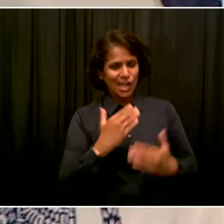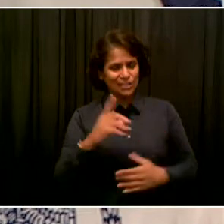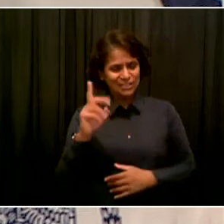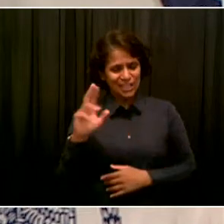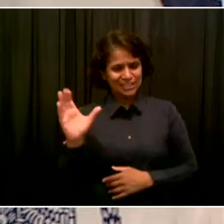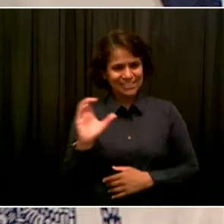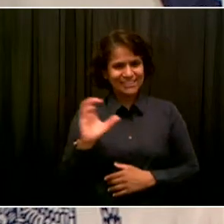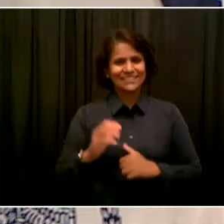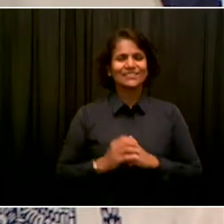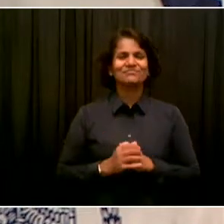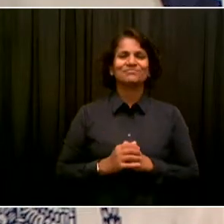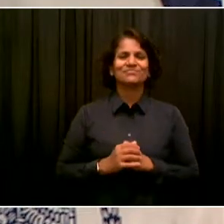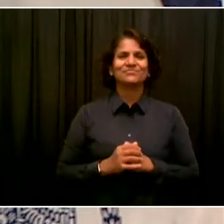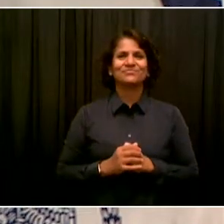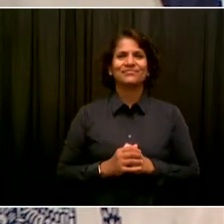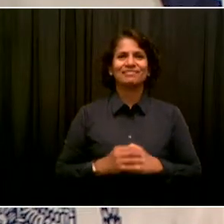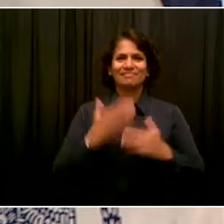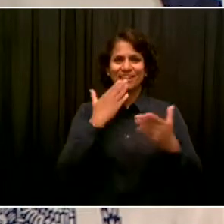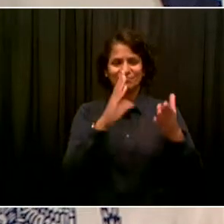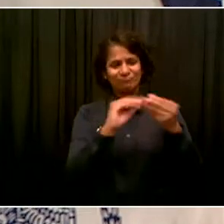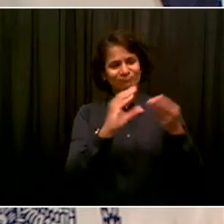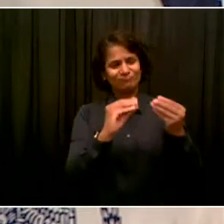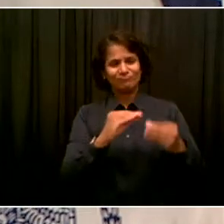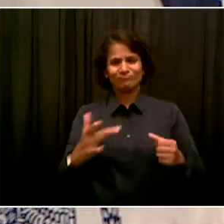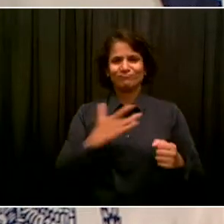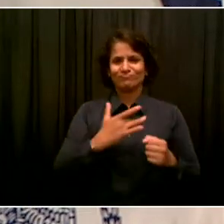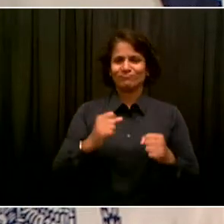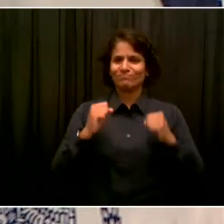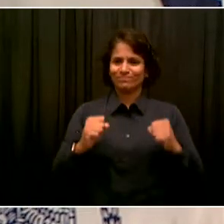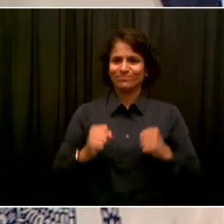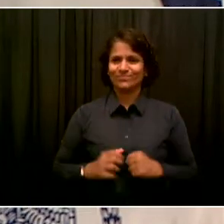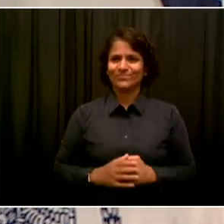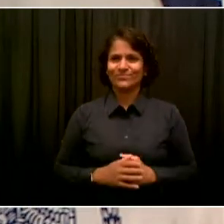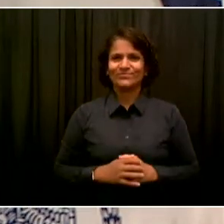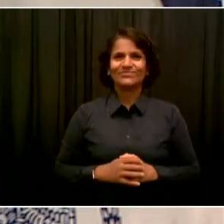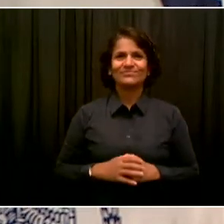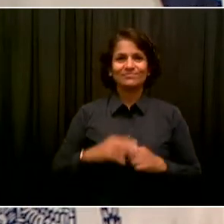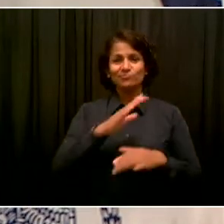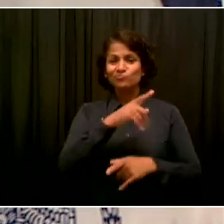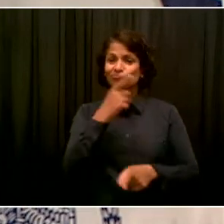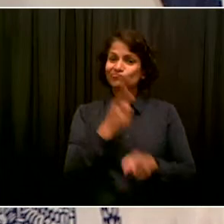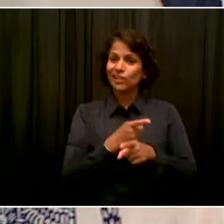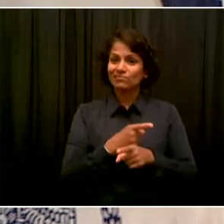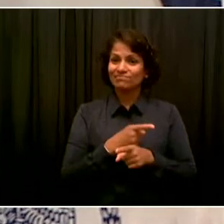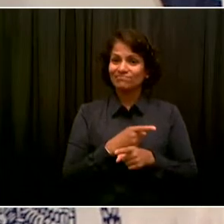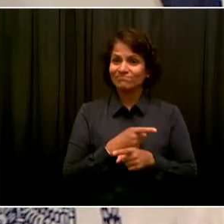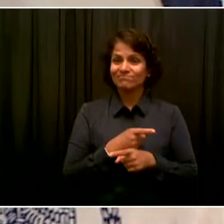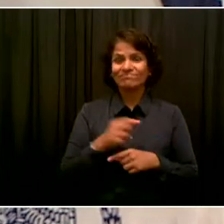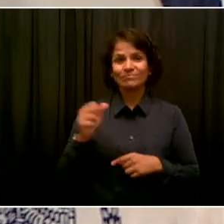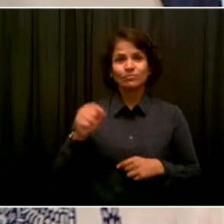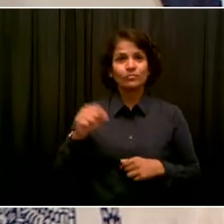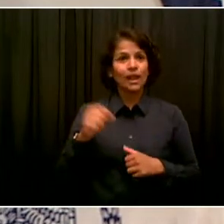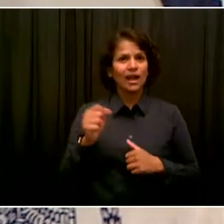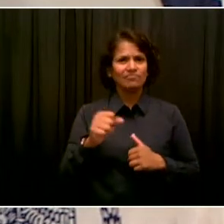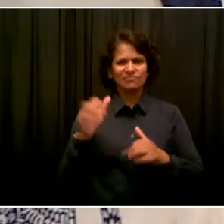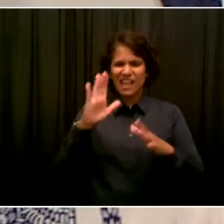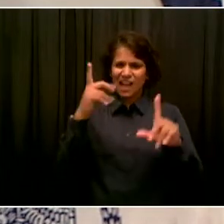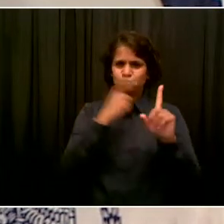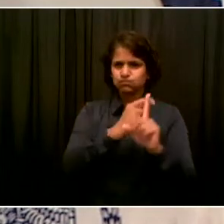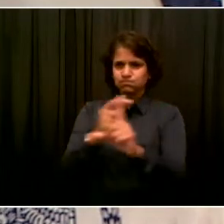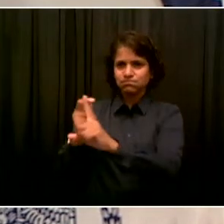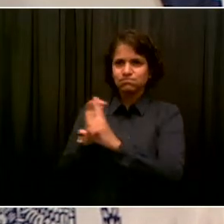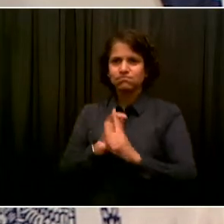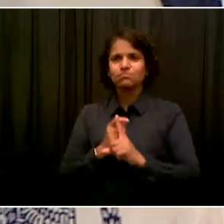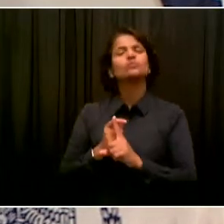colorful. But yeah, that is exactly right. It is everyday New Yorkers who did this, who convinced their loved ones, their family,